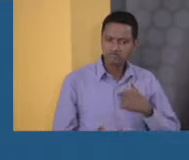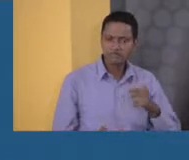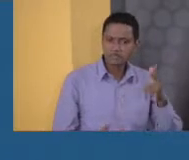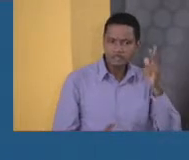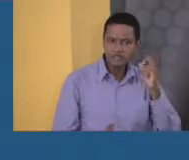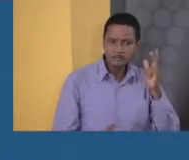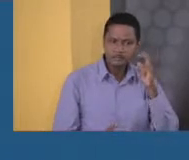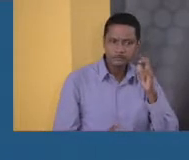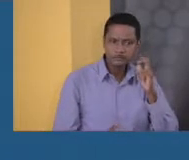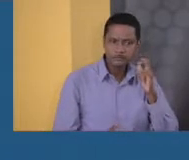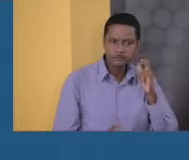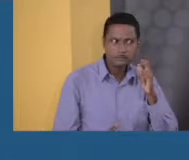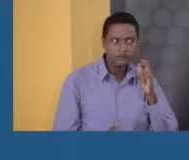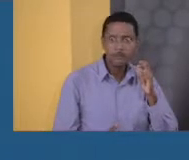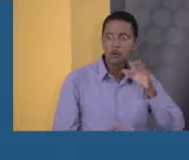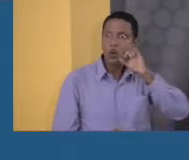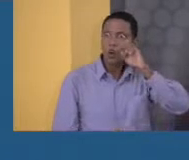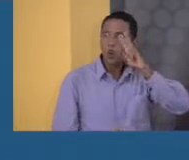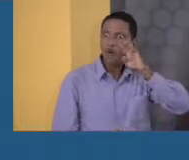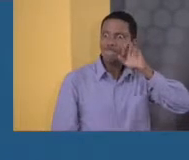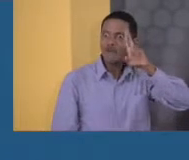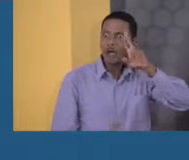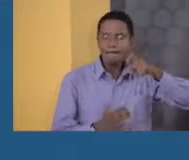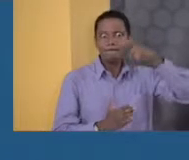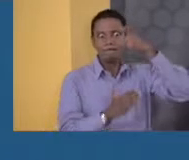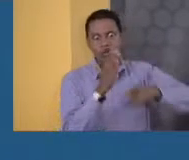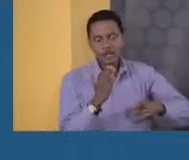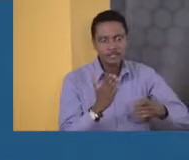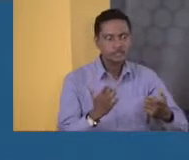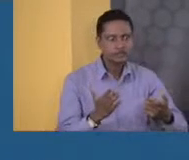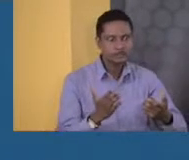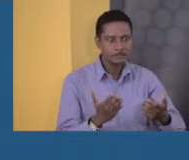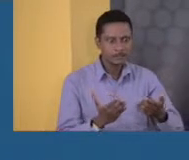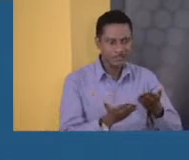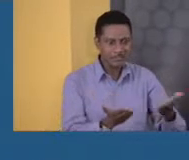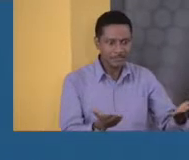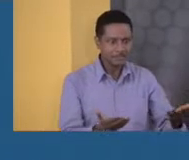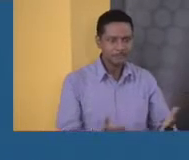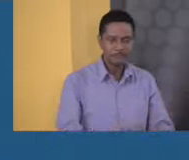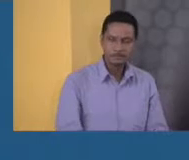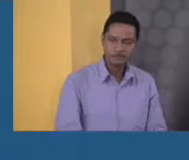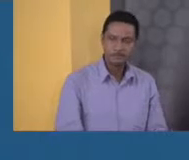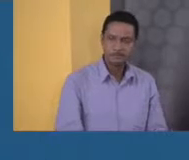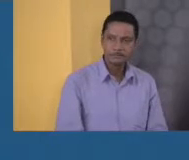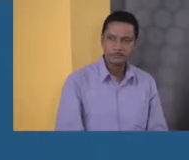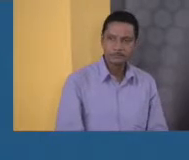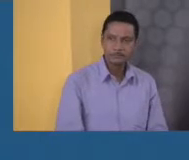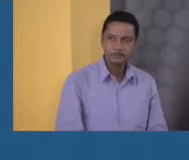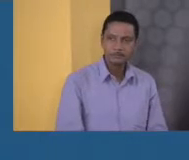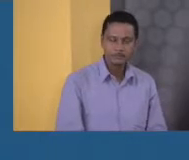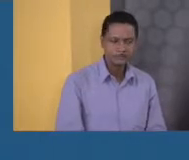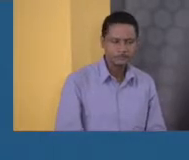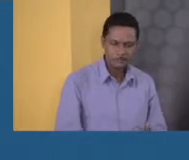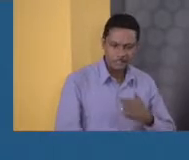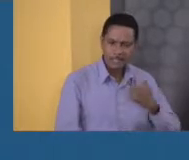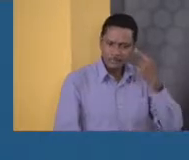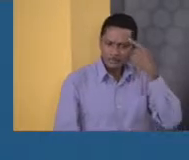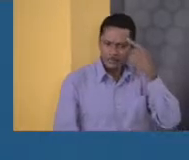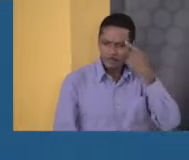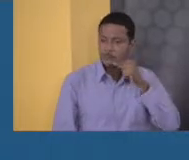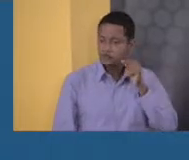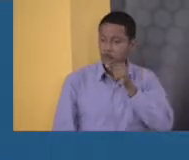pricing, if your market is a luxury market, of course, your prices are higher. You have to, just